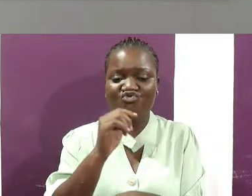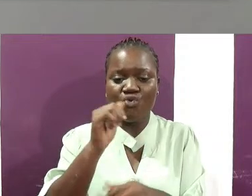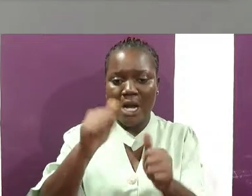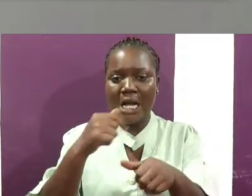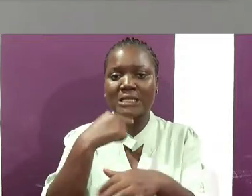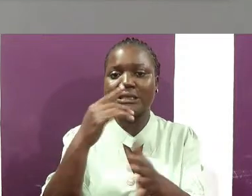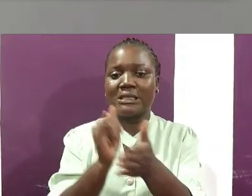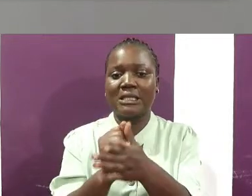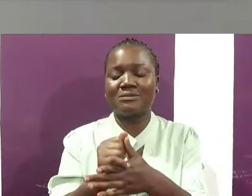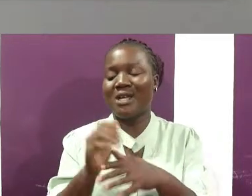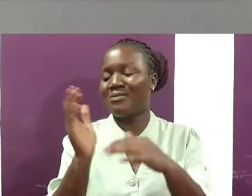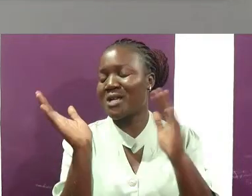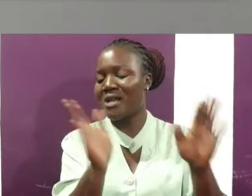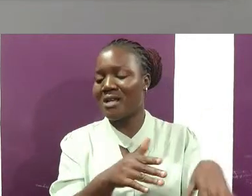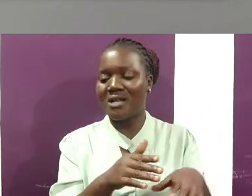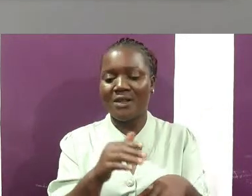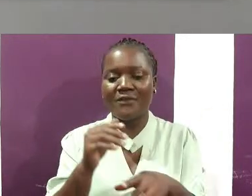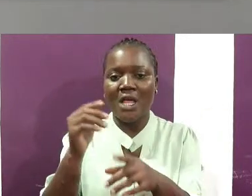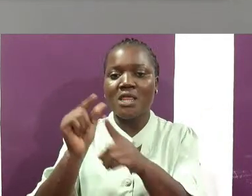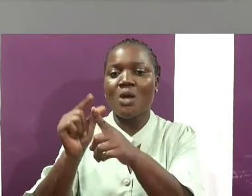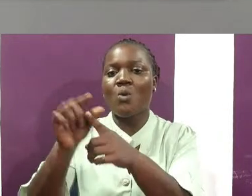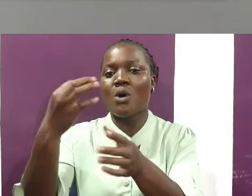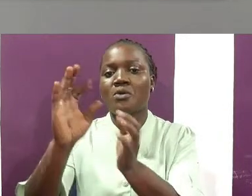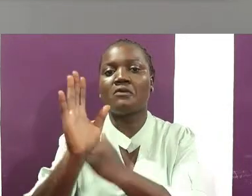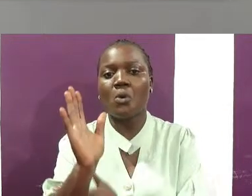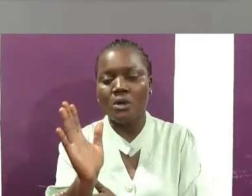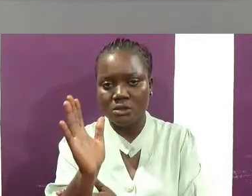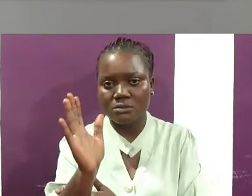Perhaps you would fall into the pagan category and worship idol